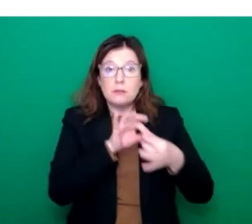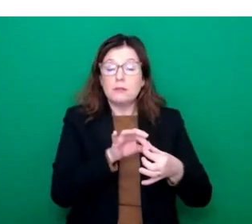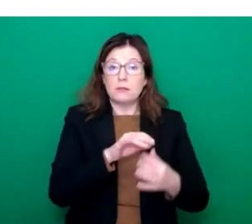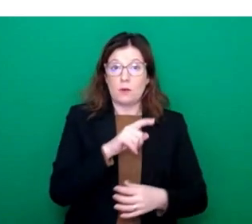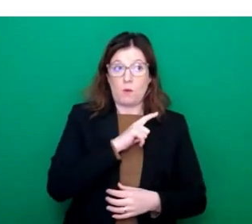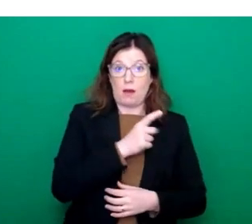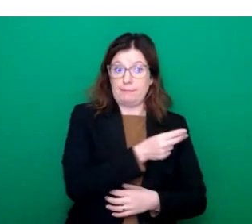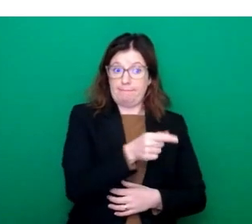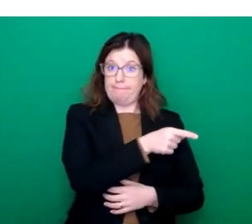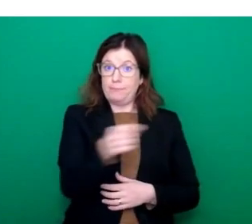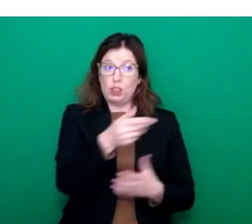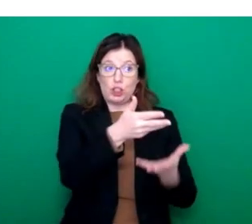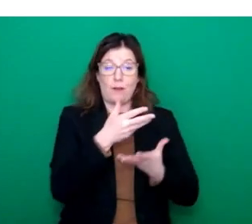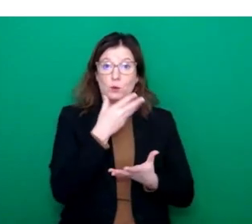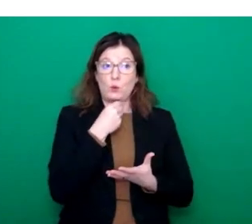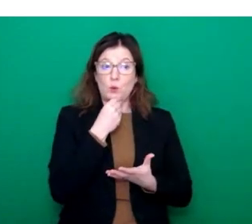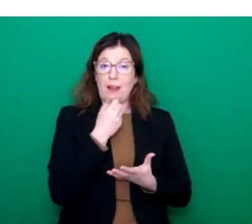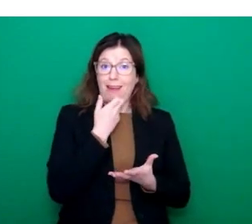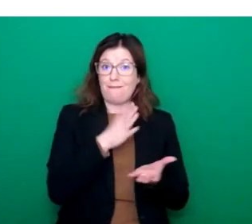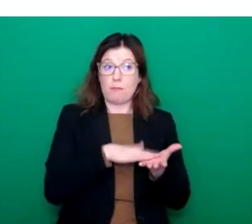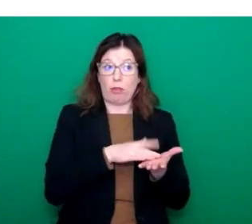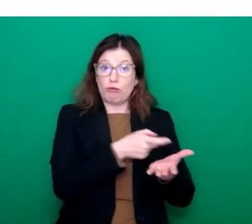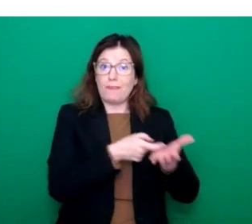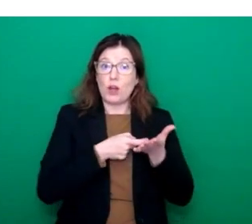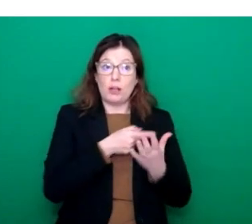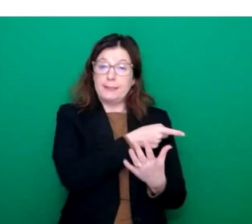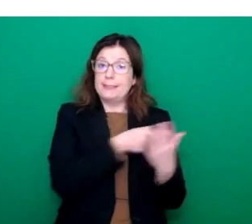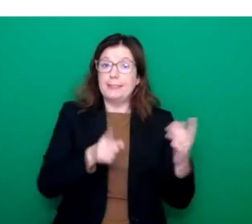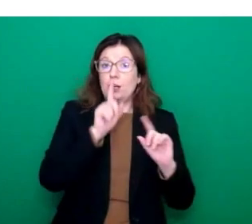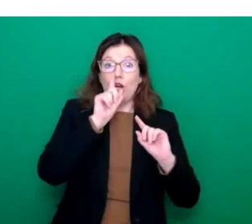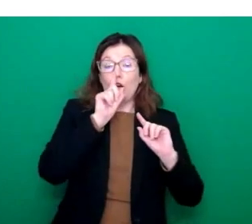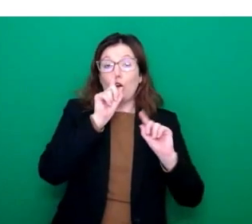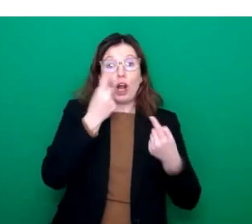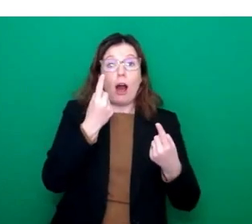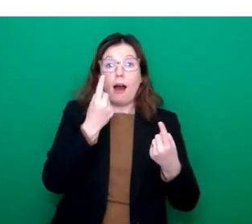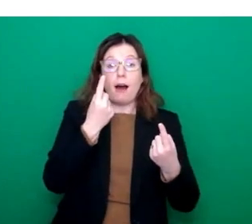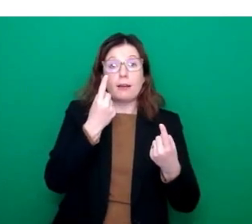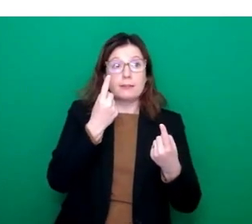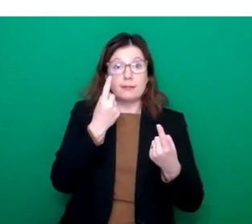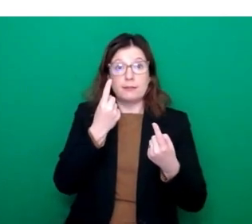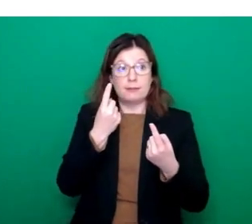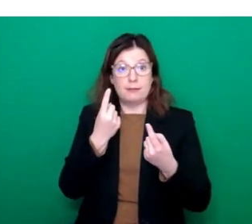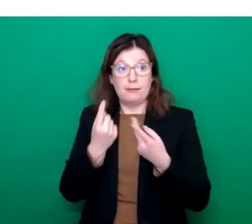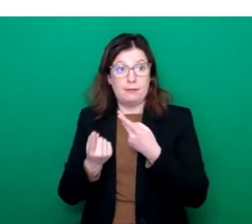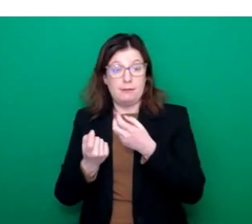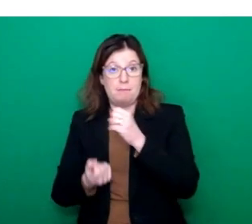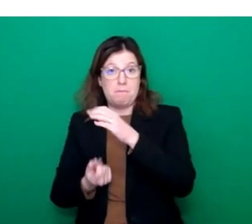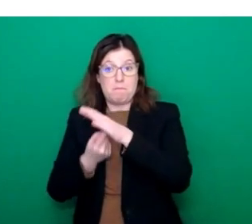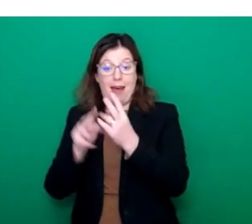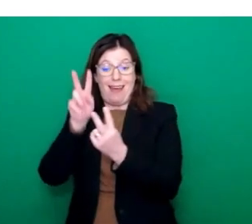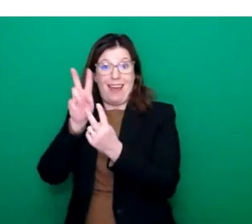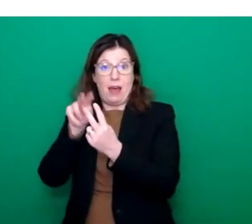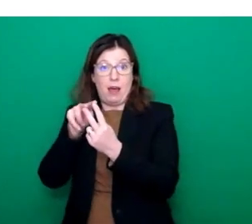users coming through every month who can't manage to make our main offerings, either of our quite high